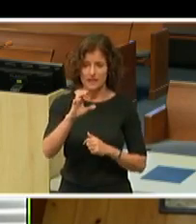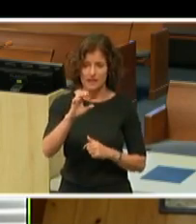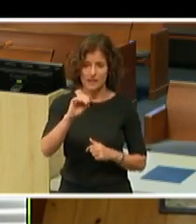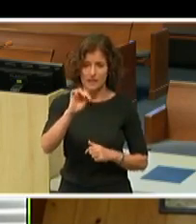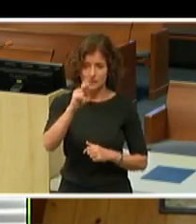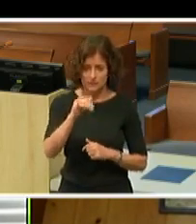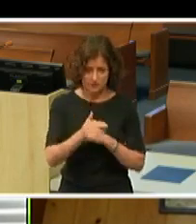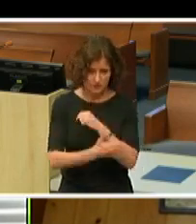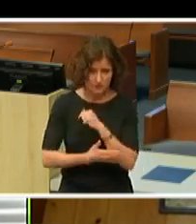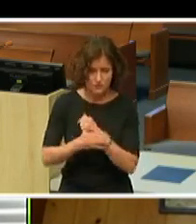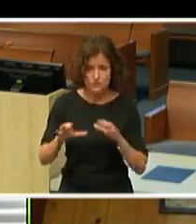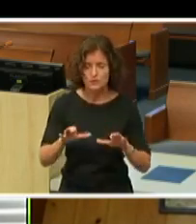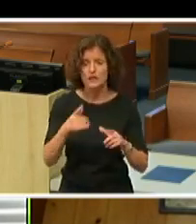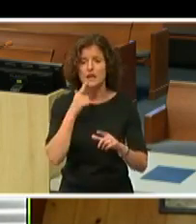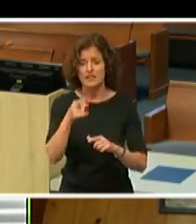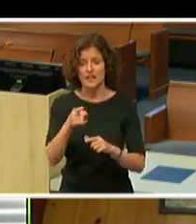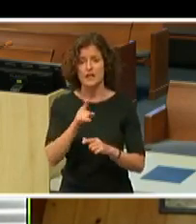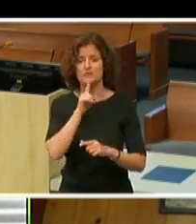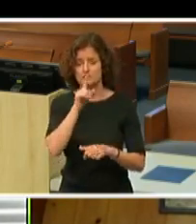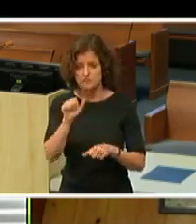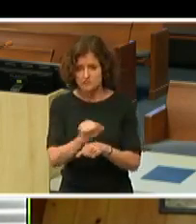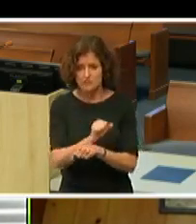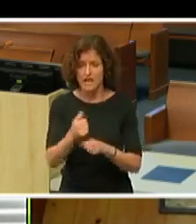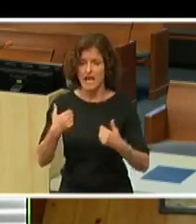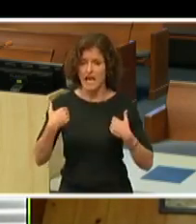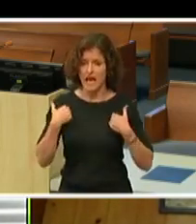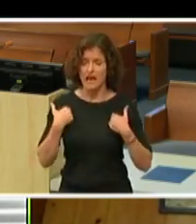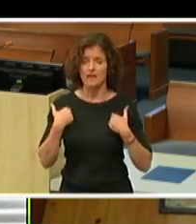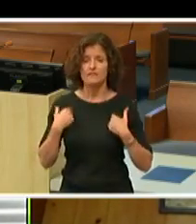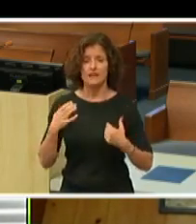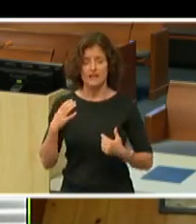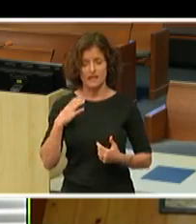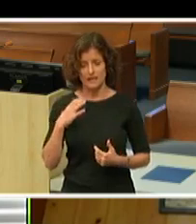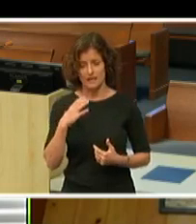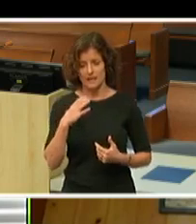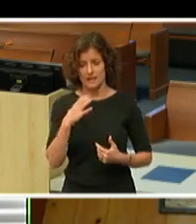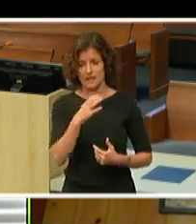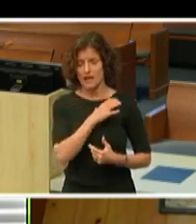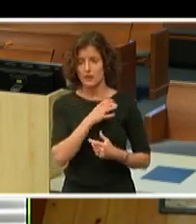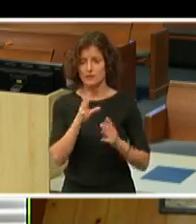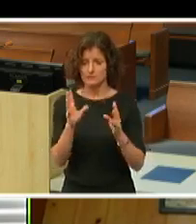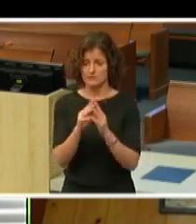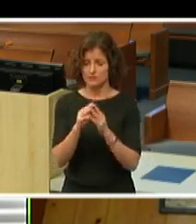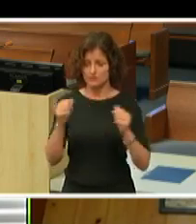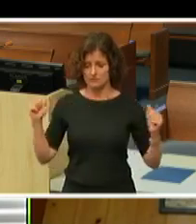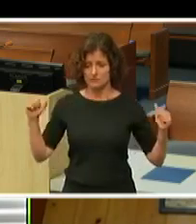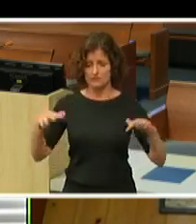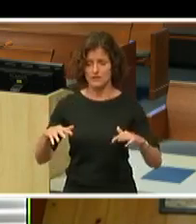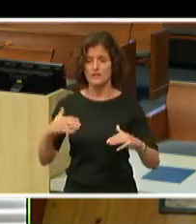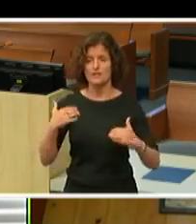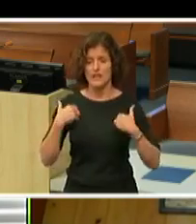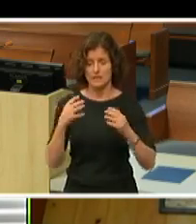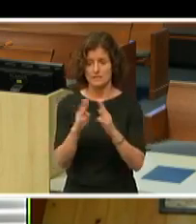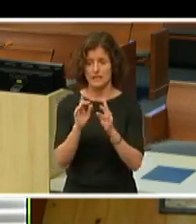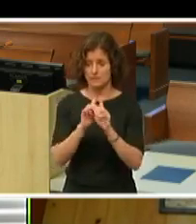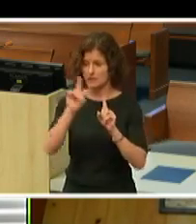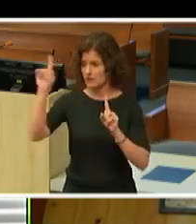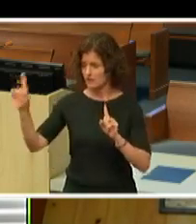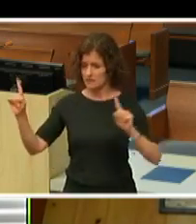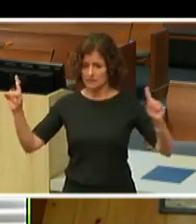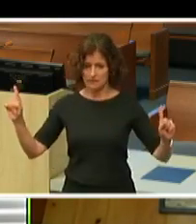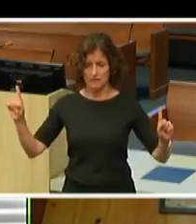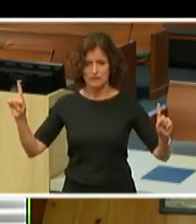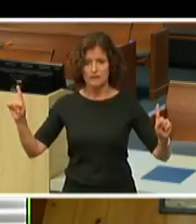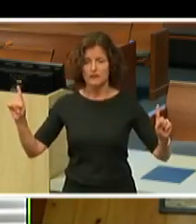but they are actually still having county commission gatherings where they meet as a group, but they space way out